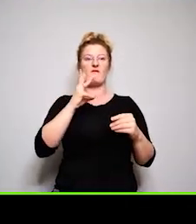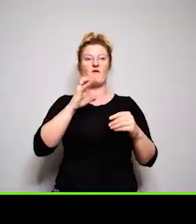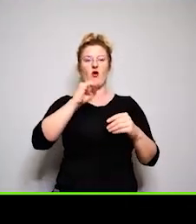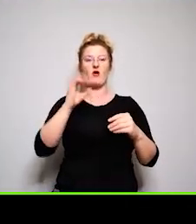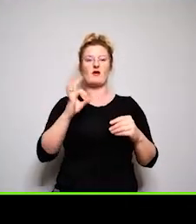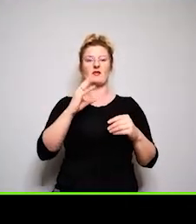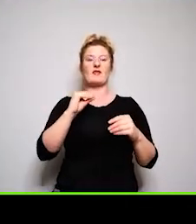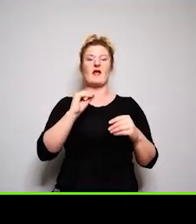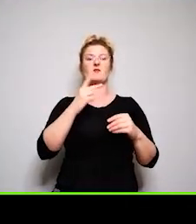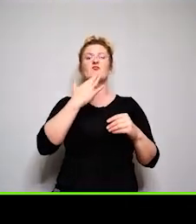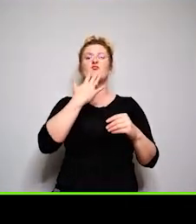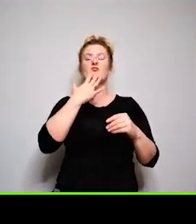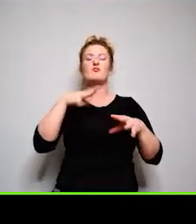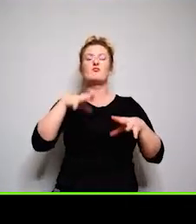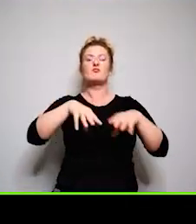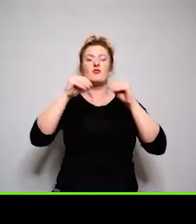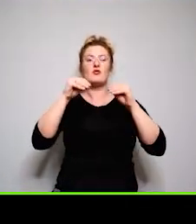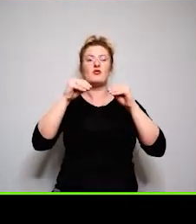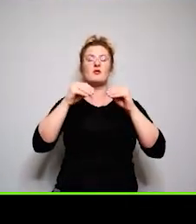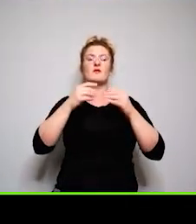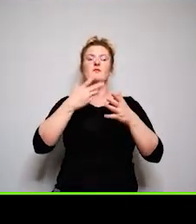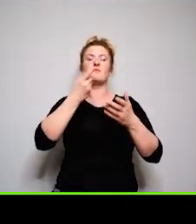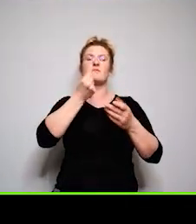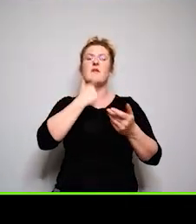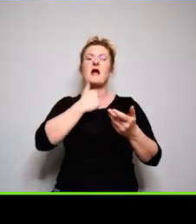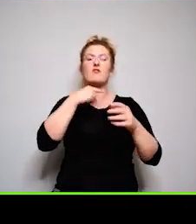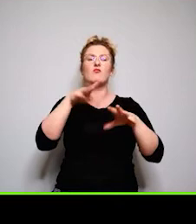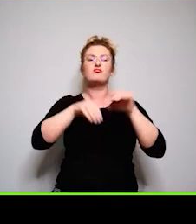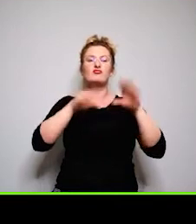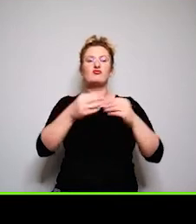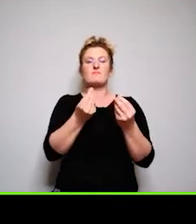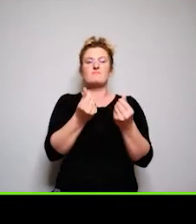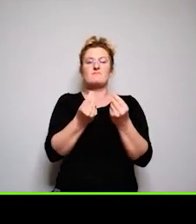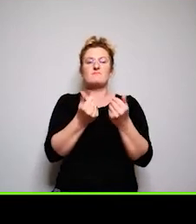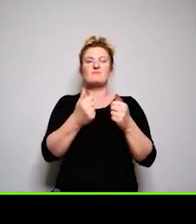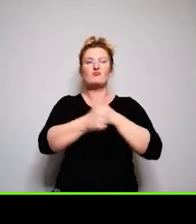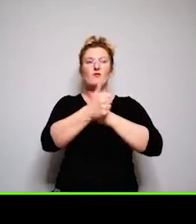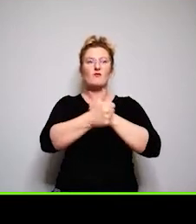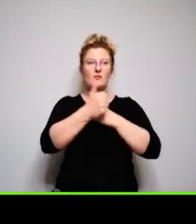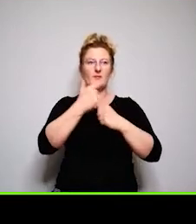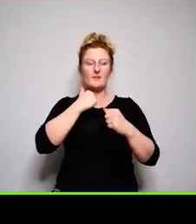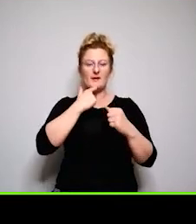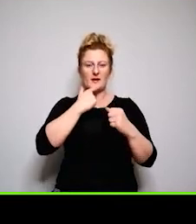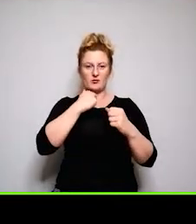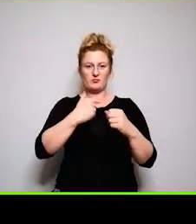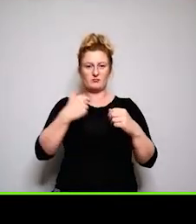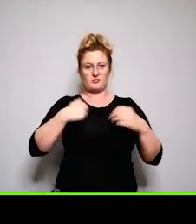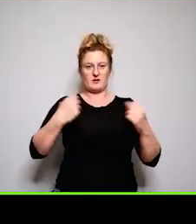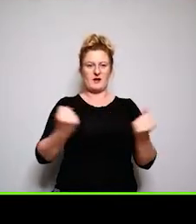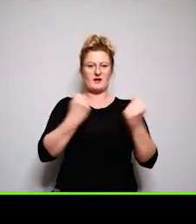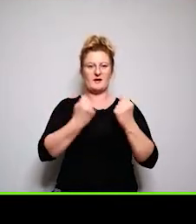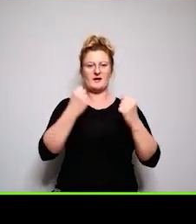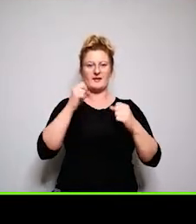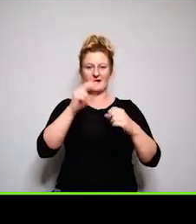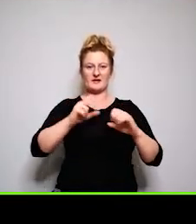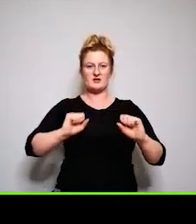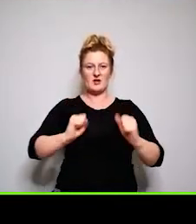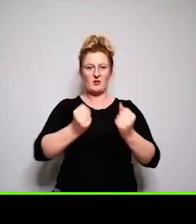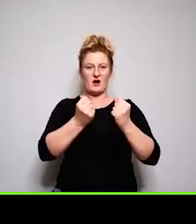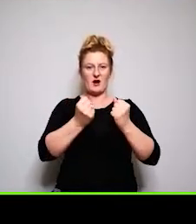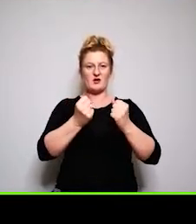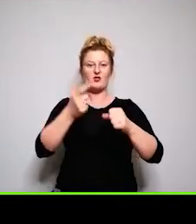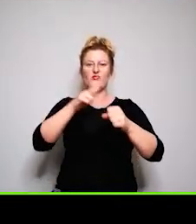or it doesn't take much effort to accomplish. And what we did is we went to boys, only